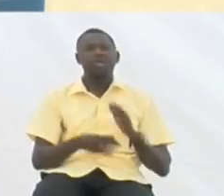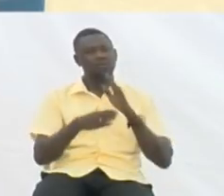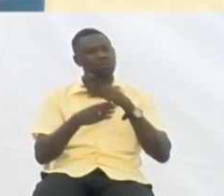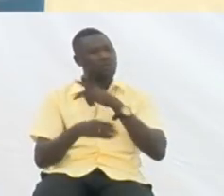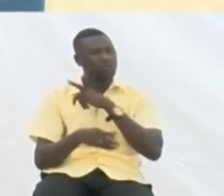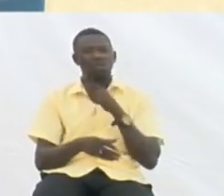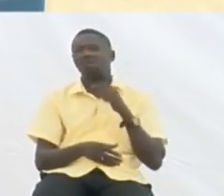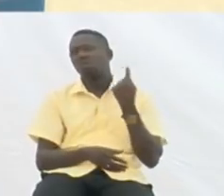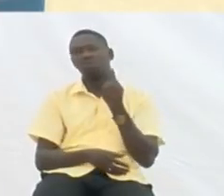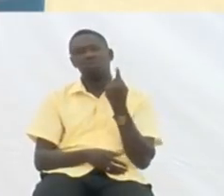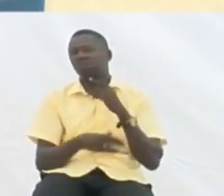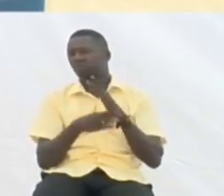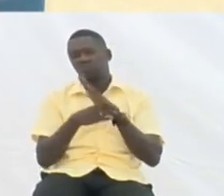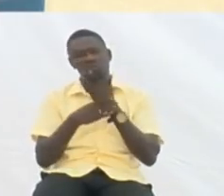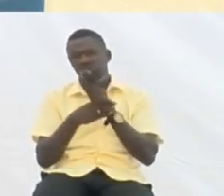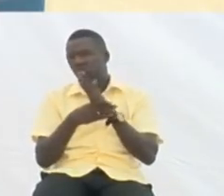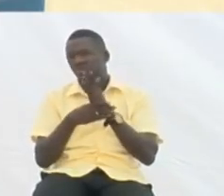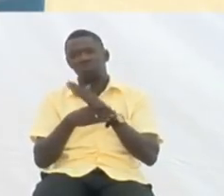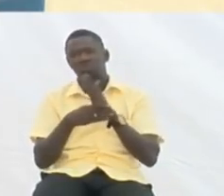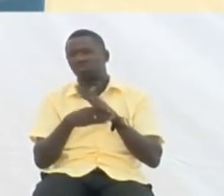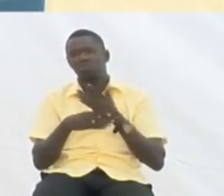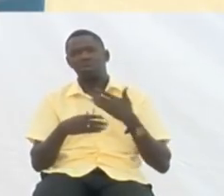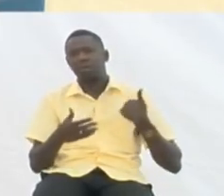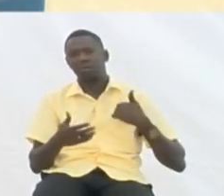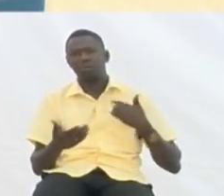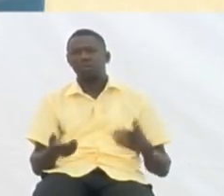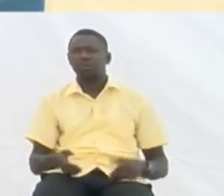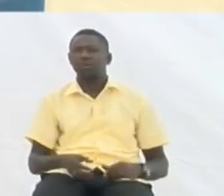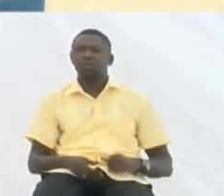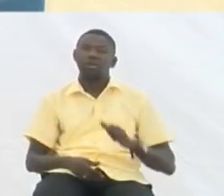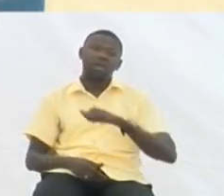were troublesome, they were troubling us.